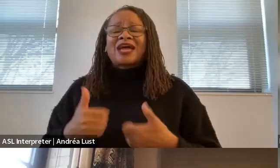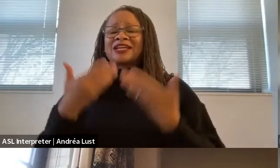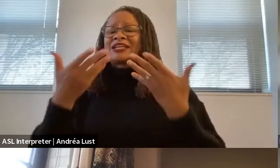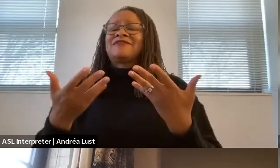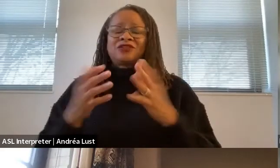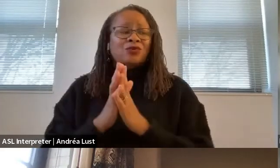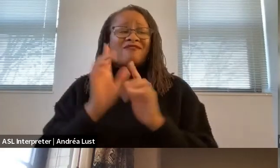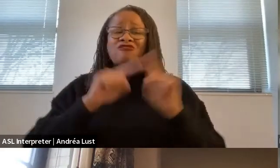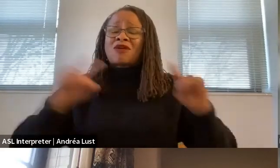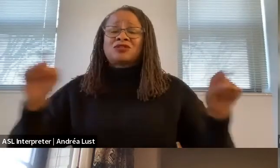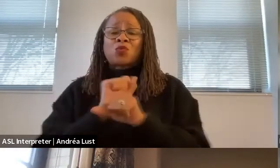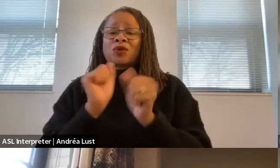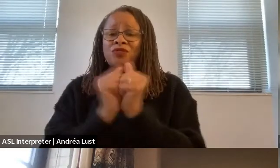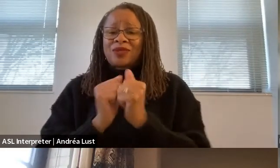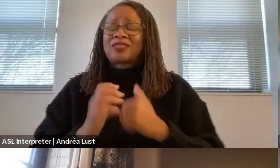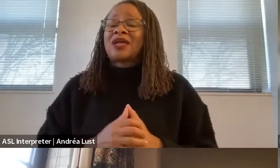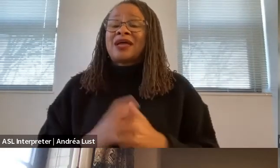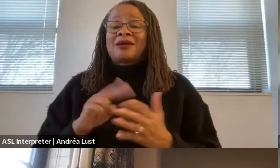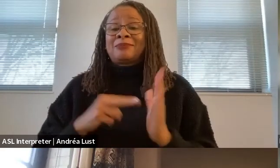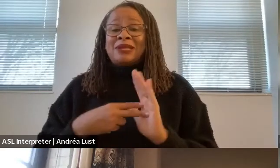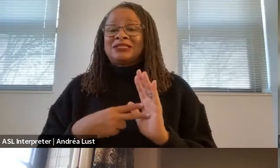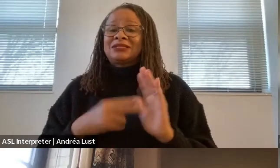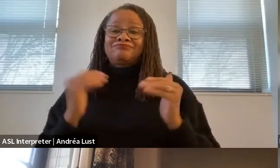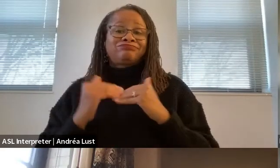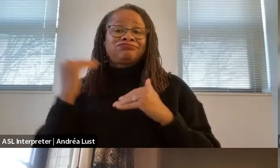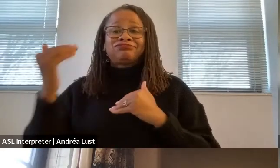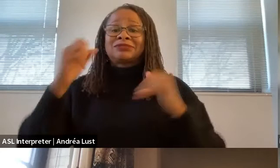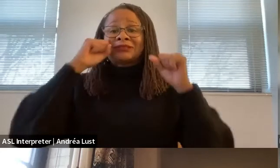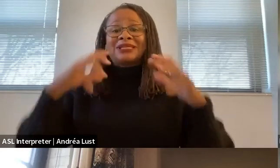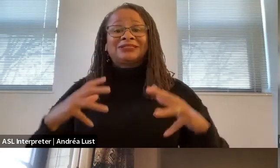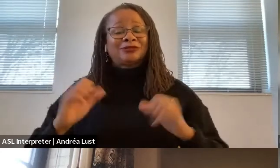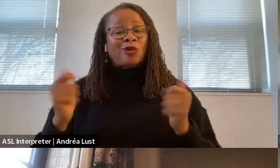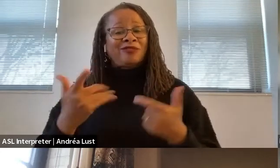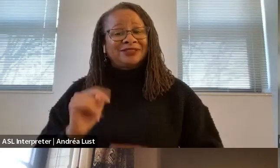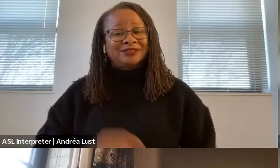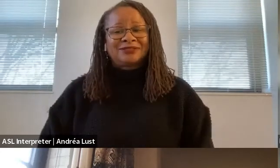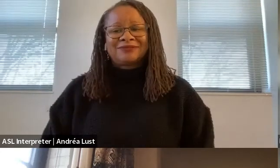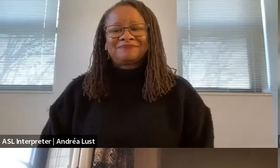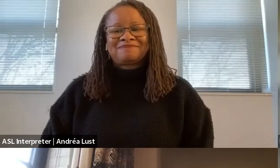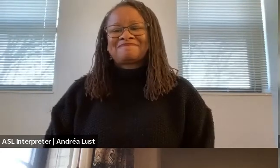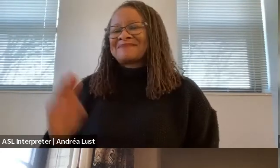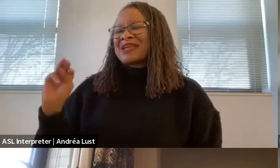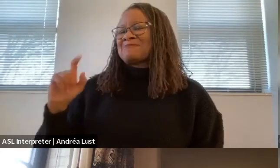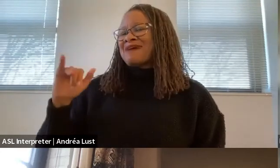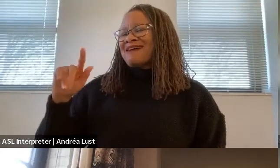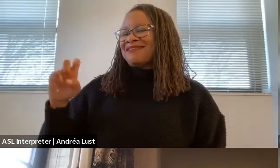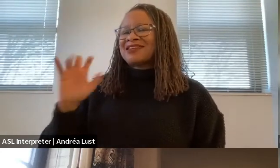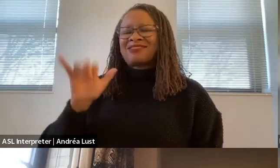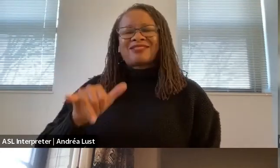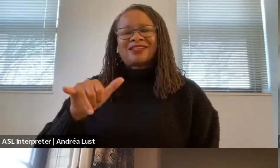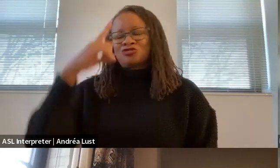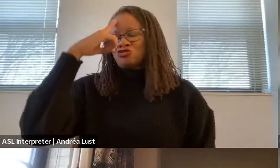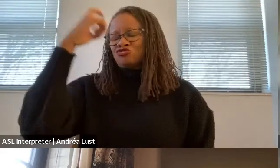with that it's just, you know, extraordinary. It certainly is the dream